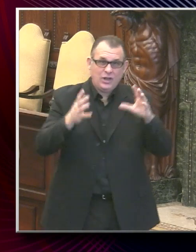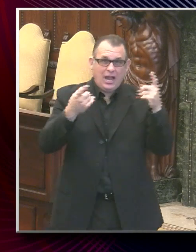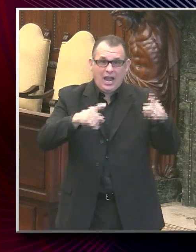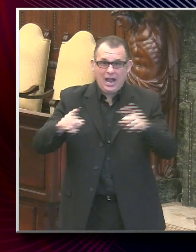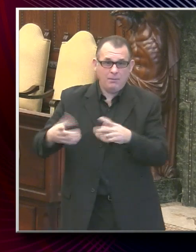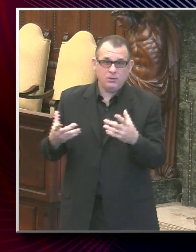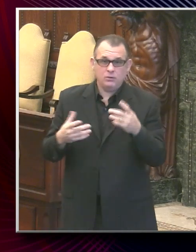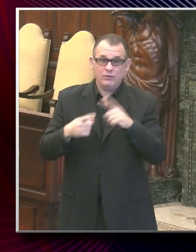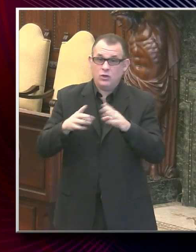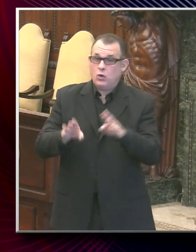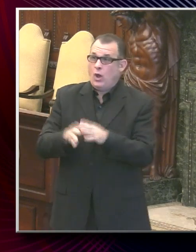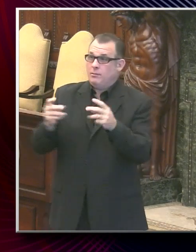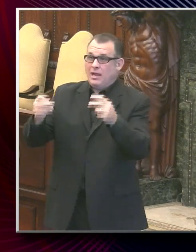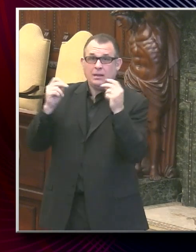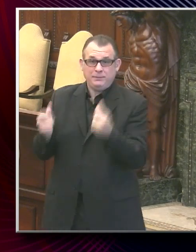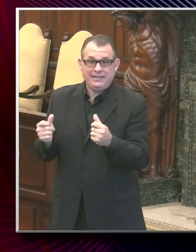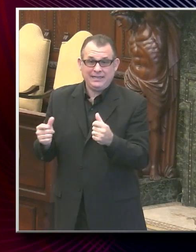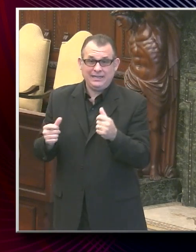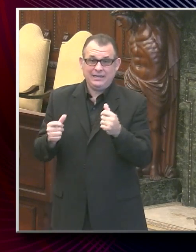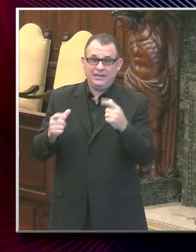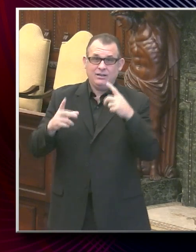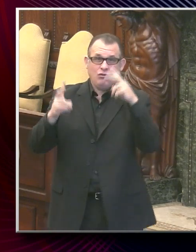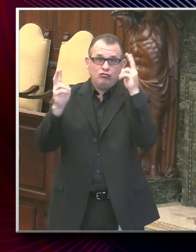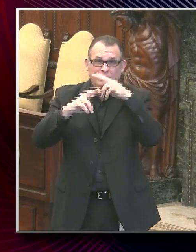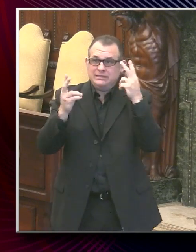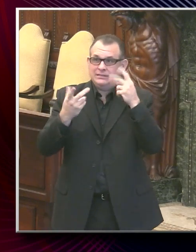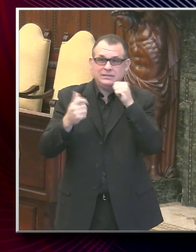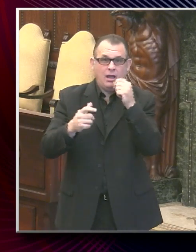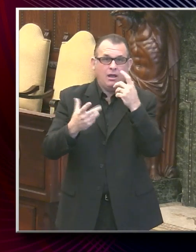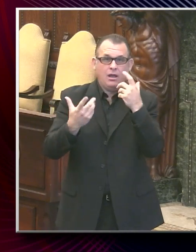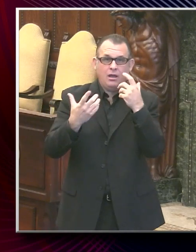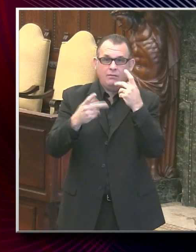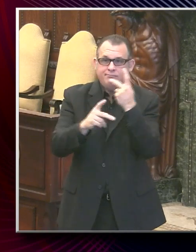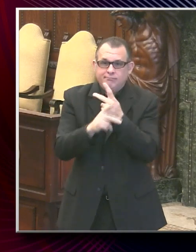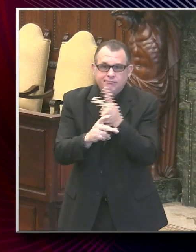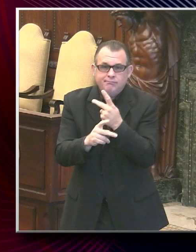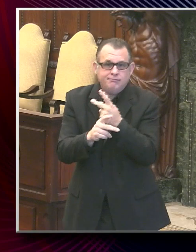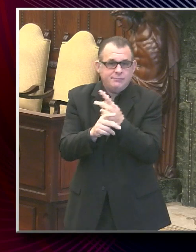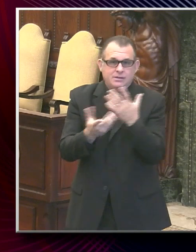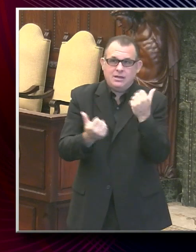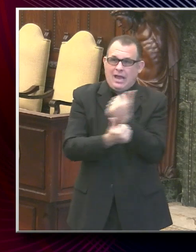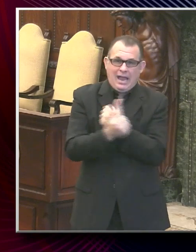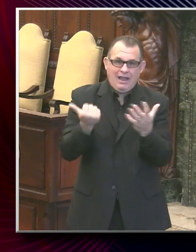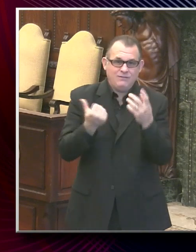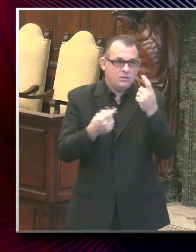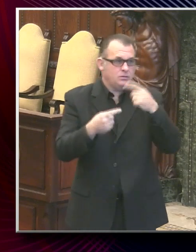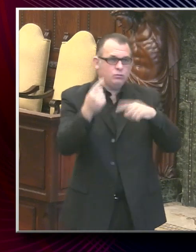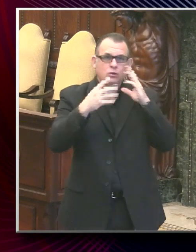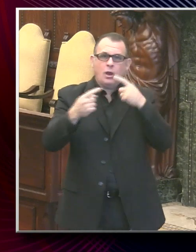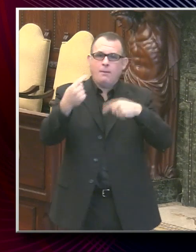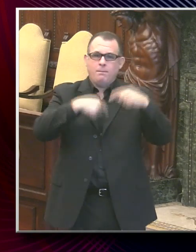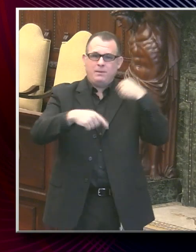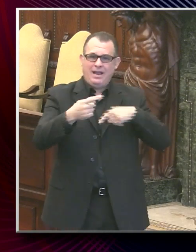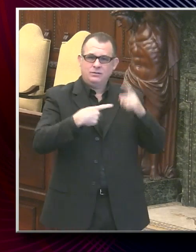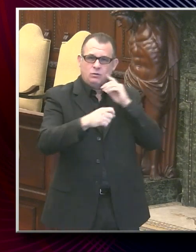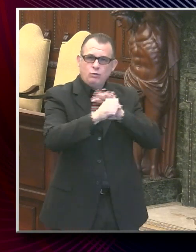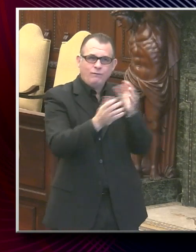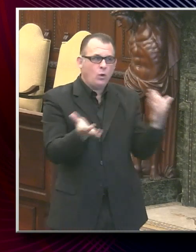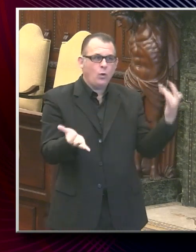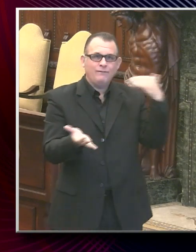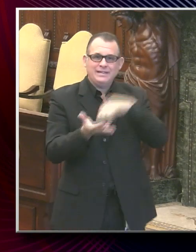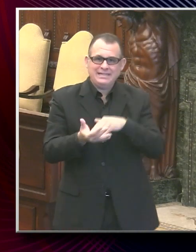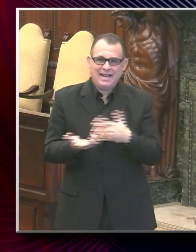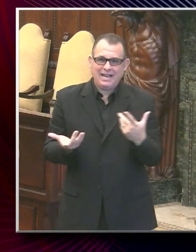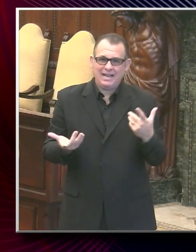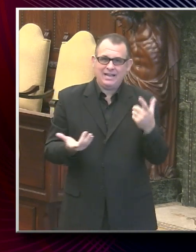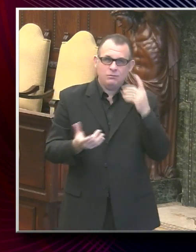you open up too fast and too recklessly, you throw everything back to almost a red phase. So